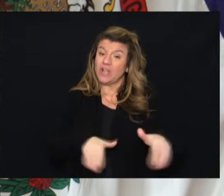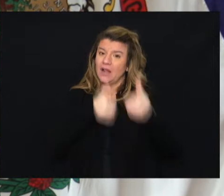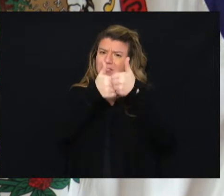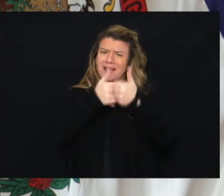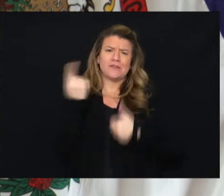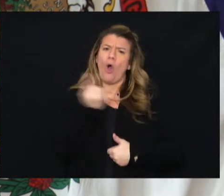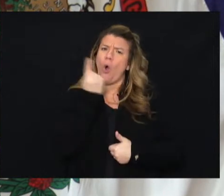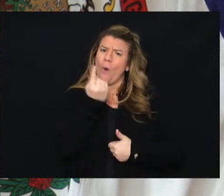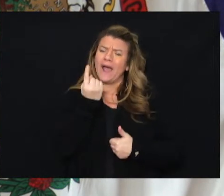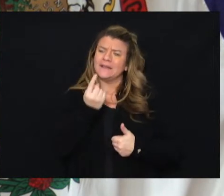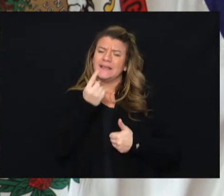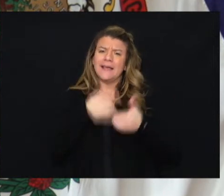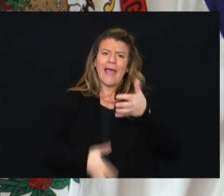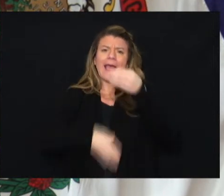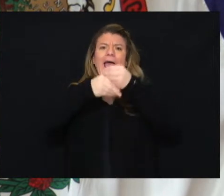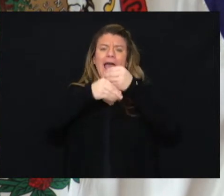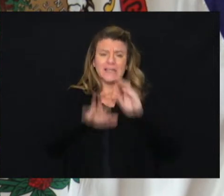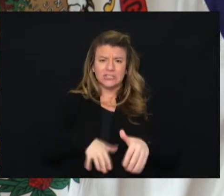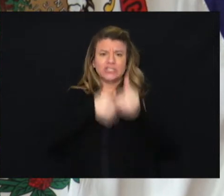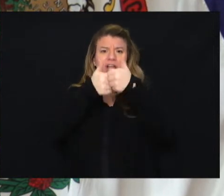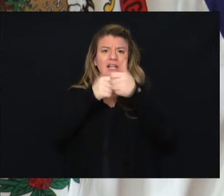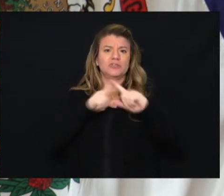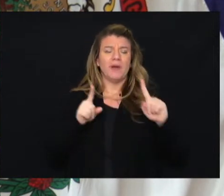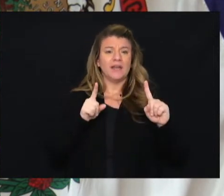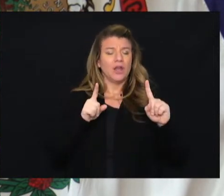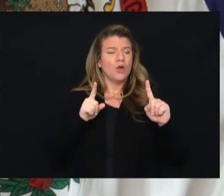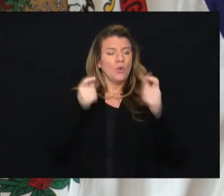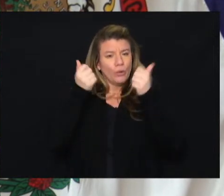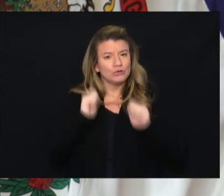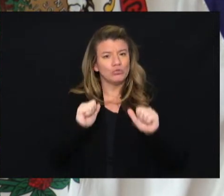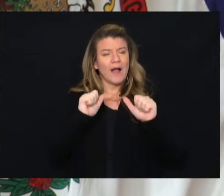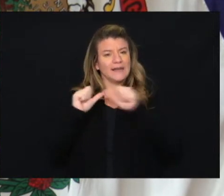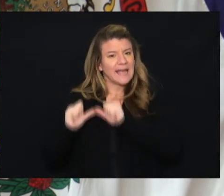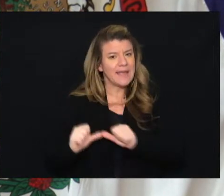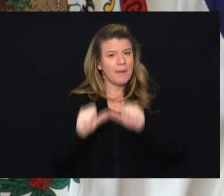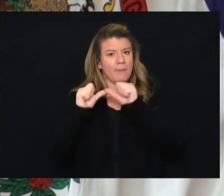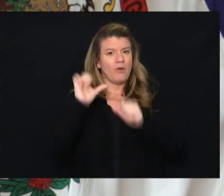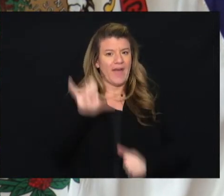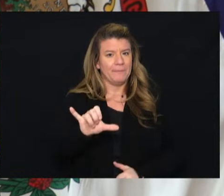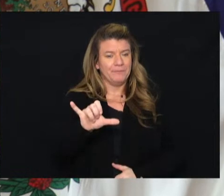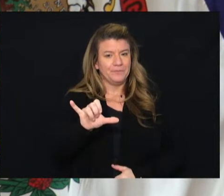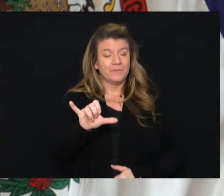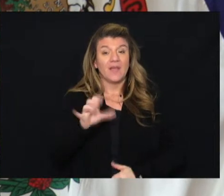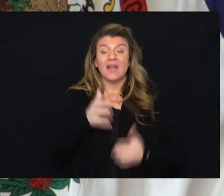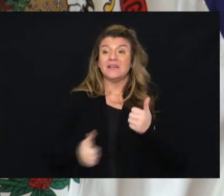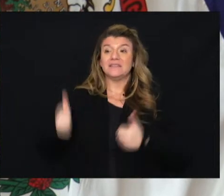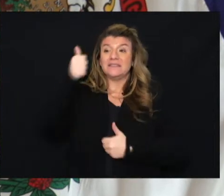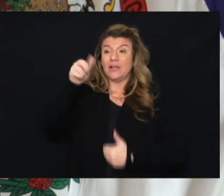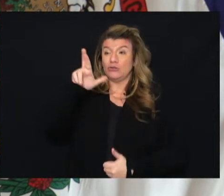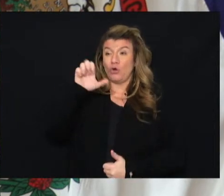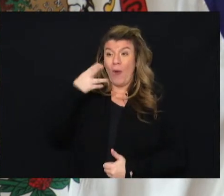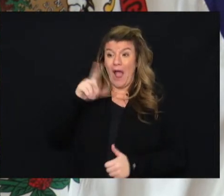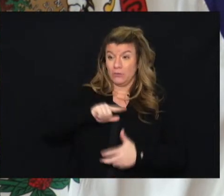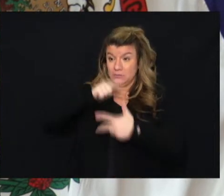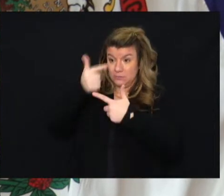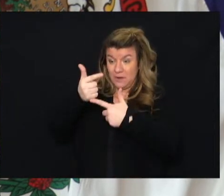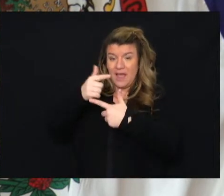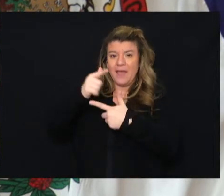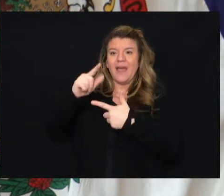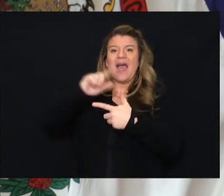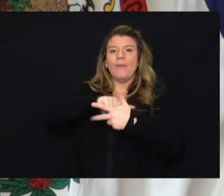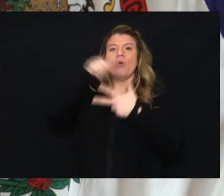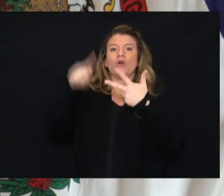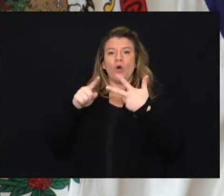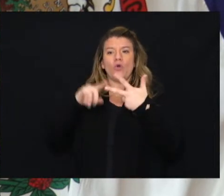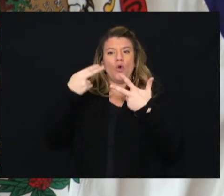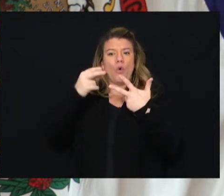always a big challenge, but we're trying to stay on top of that. But Secretary Crouch, I'll go to you, and then I'm going to come back to General